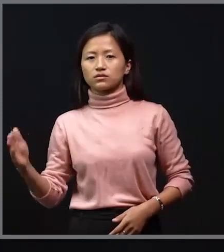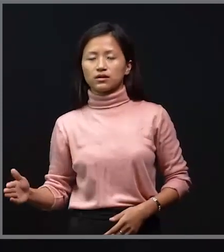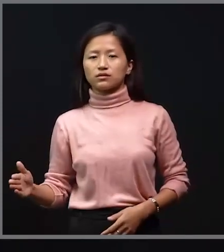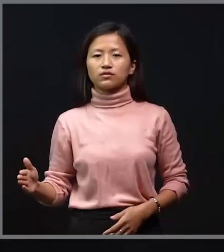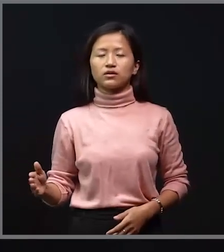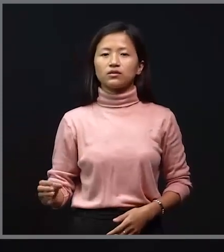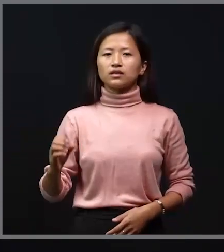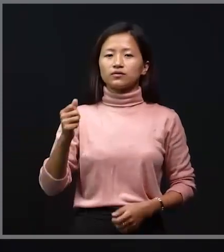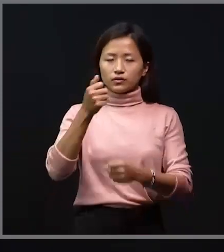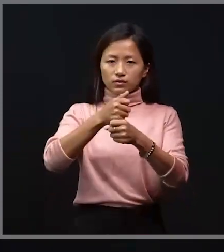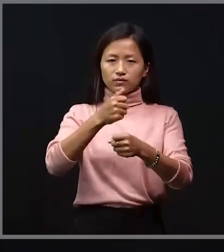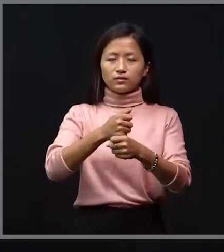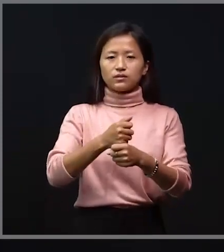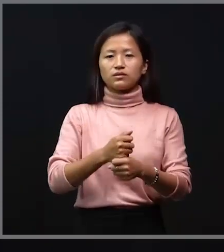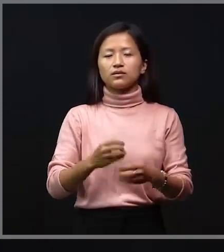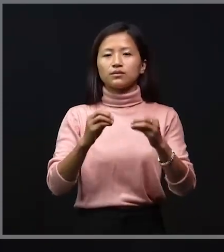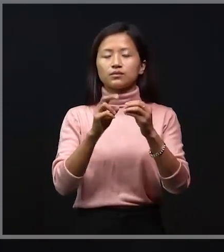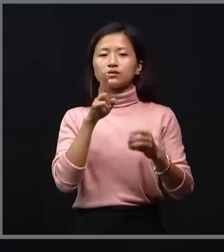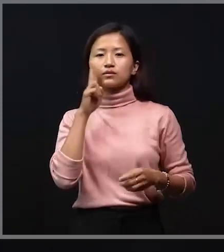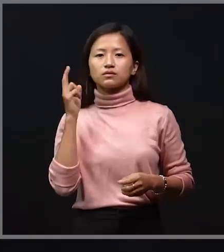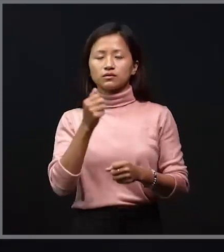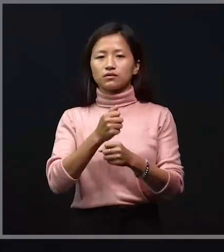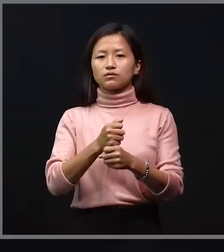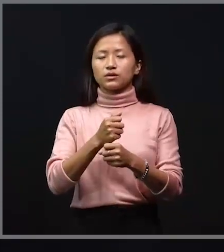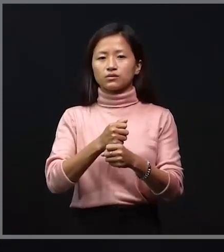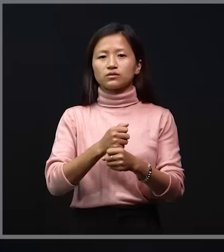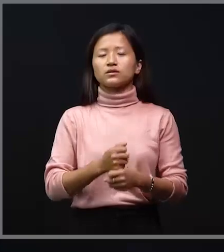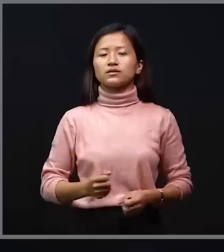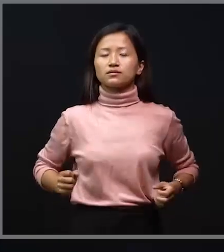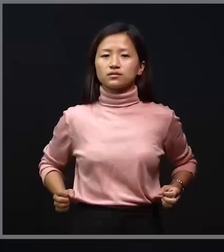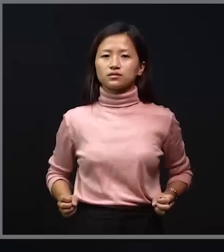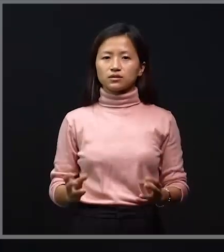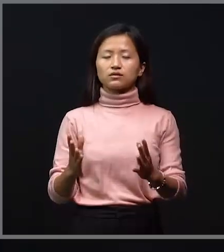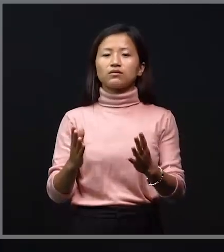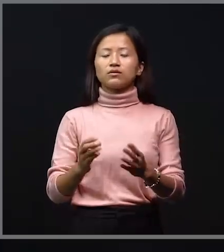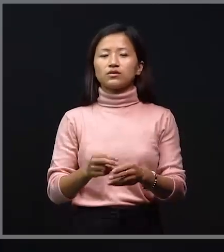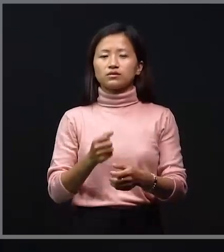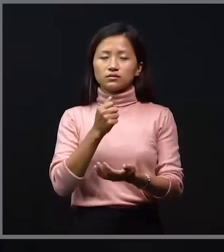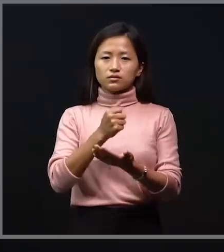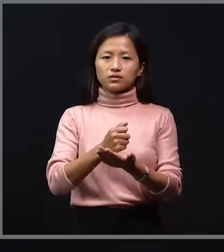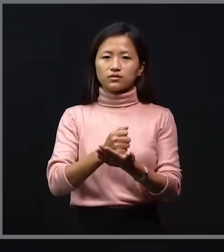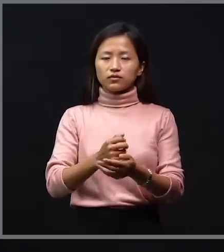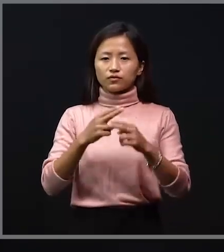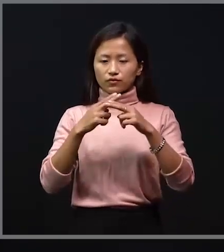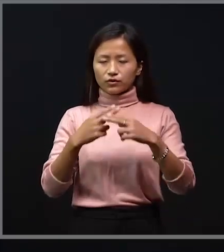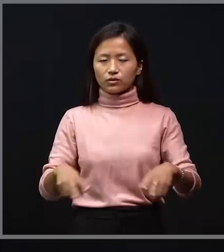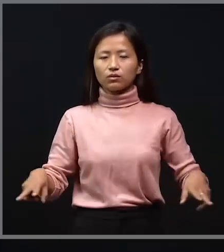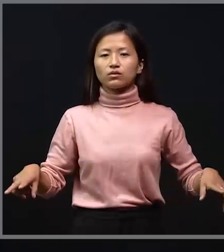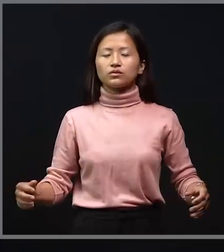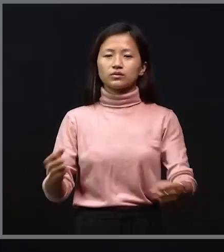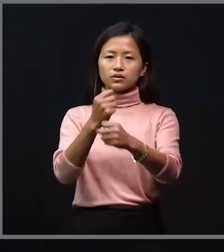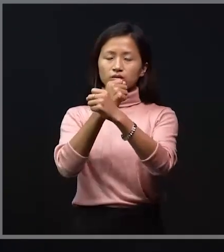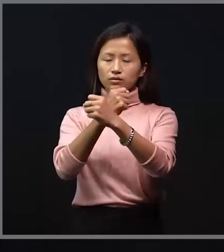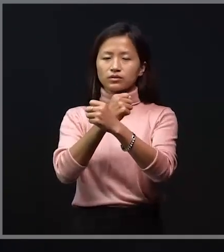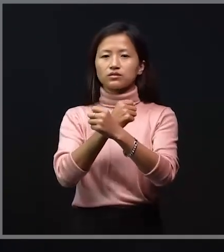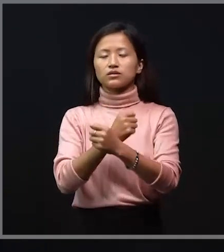the side of the government, the British government also, they decided to free all the Indians whom they have arrested